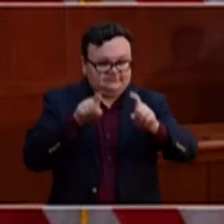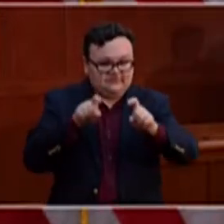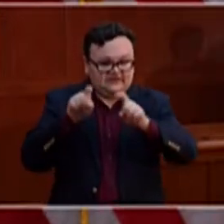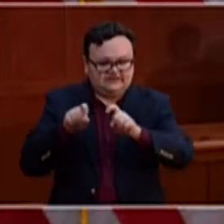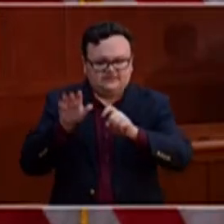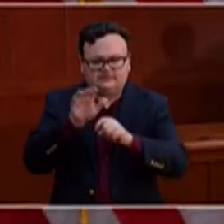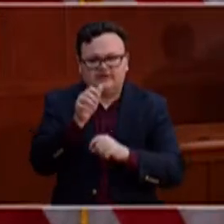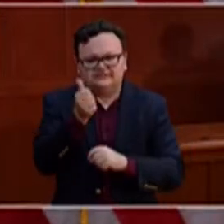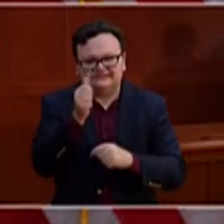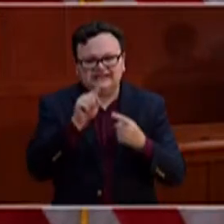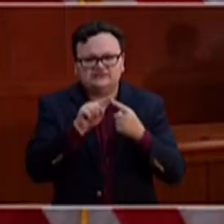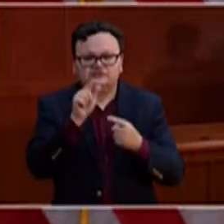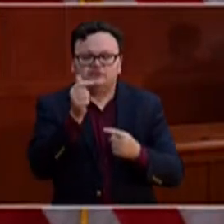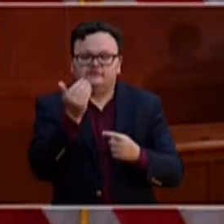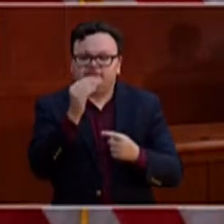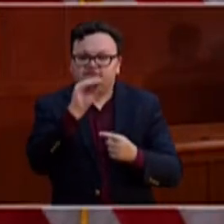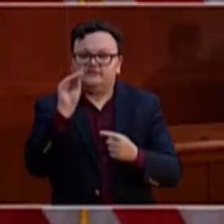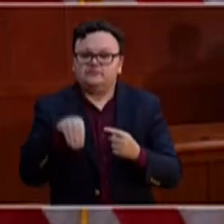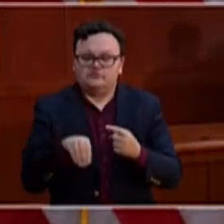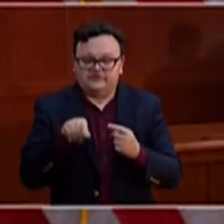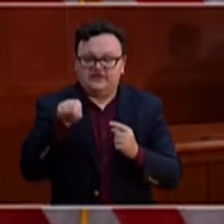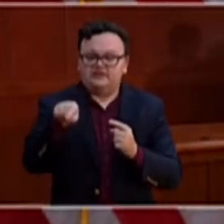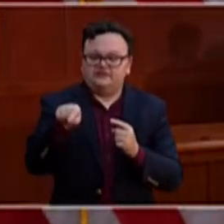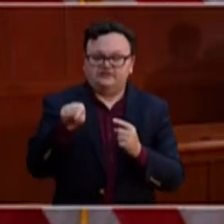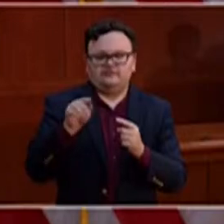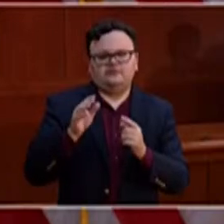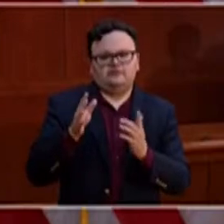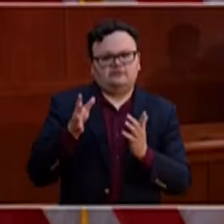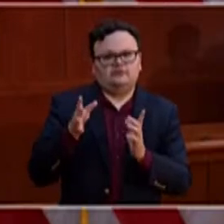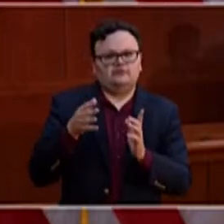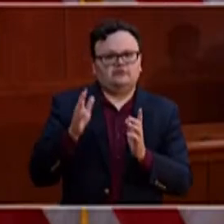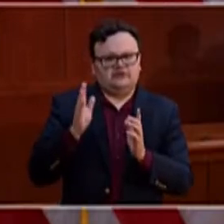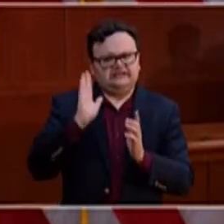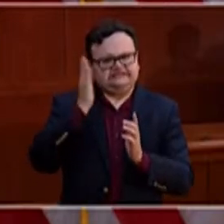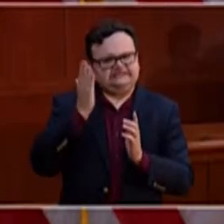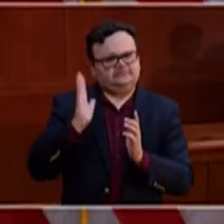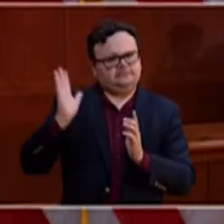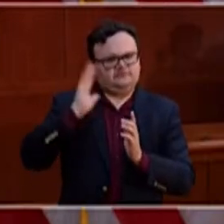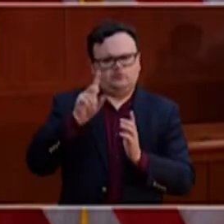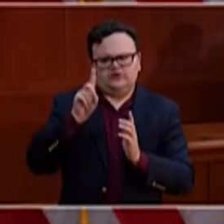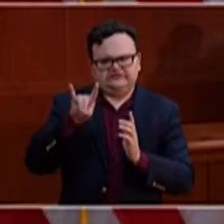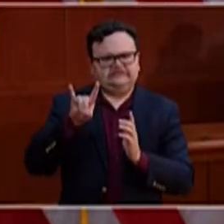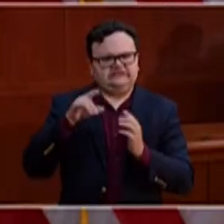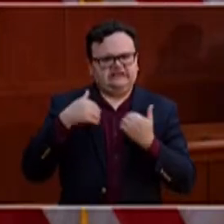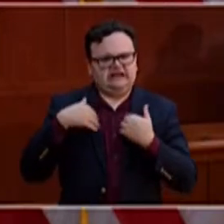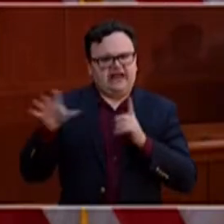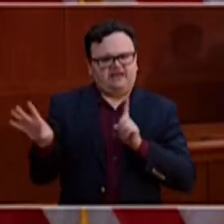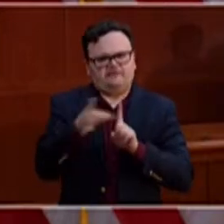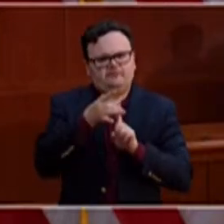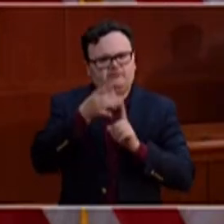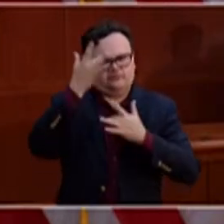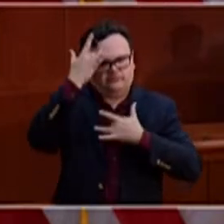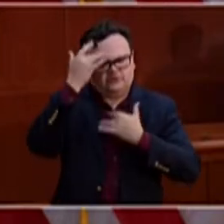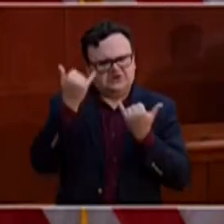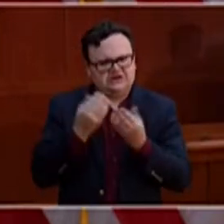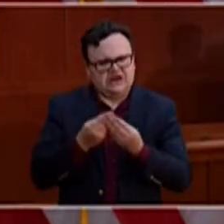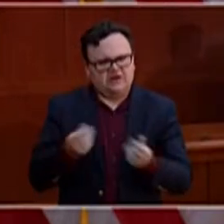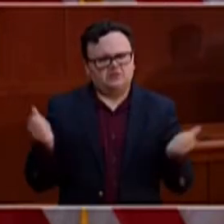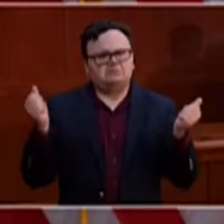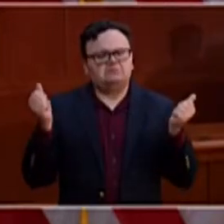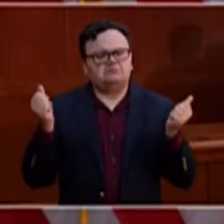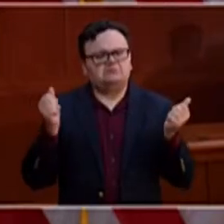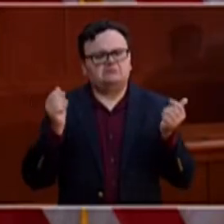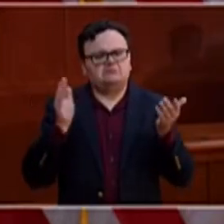lot higher than where we were about a month ago. And really, that's probably a reflection of infections that occurred 4 to 6